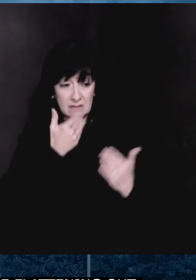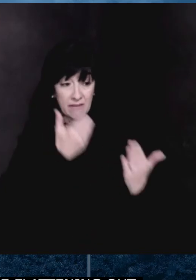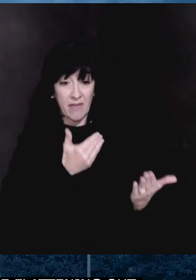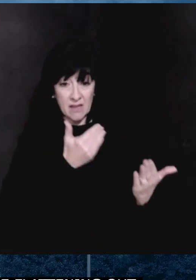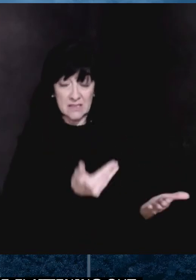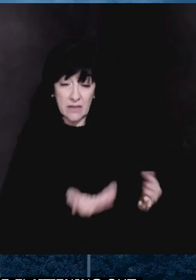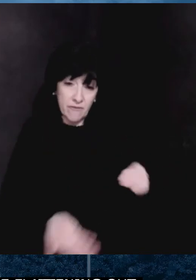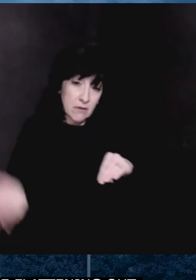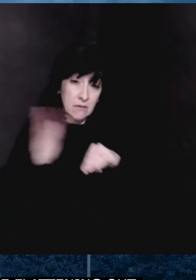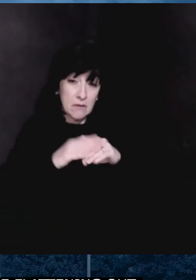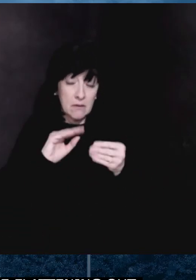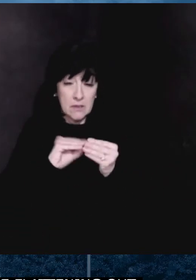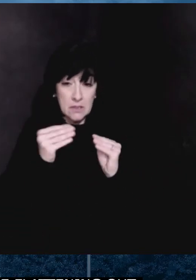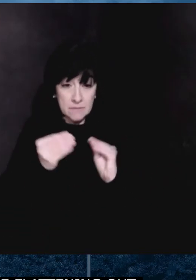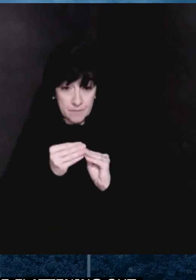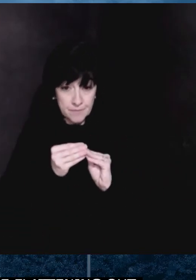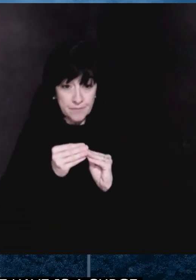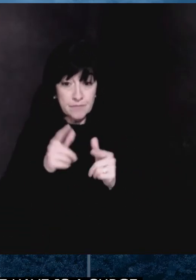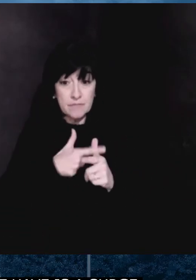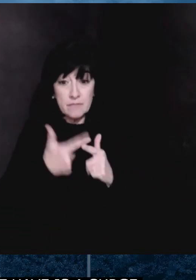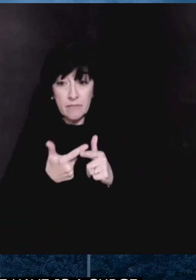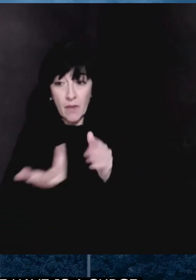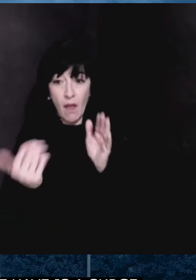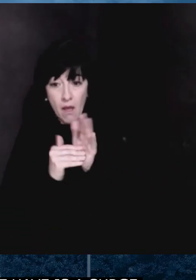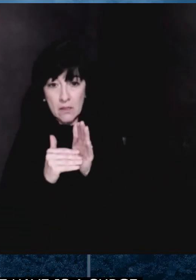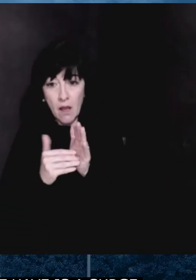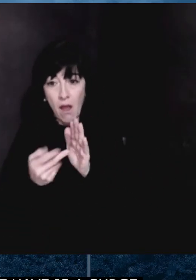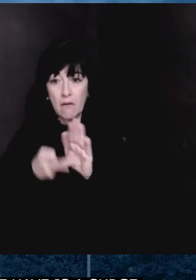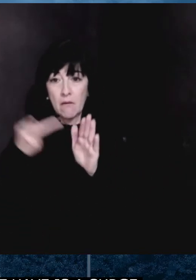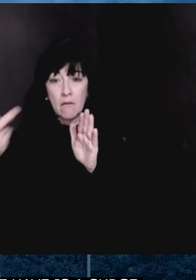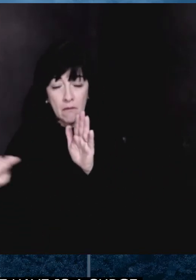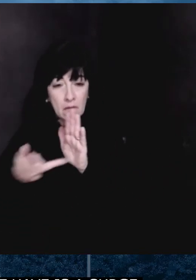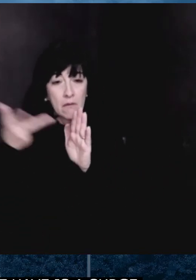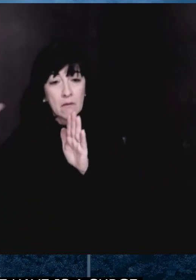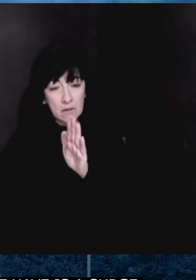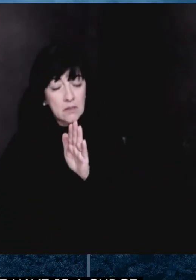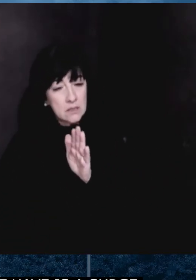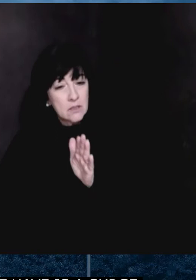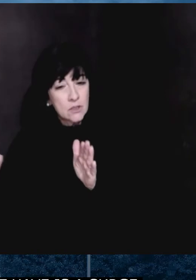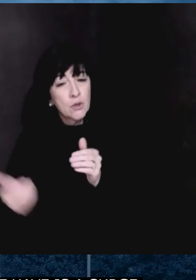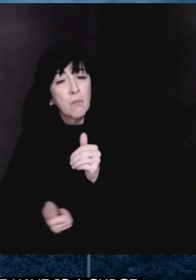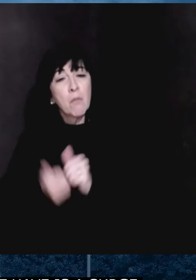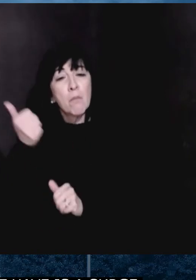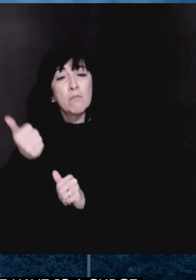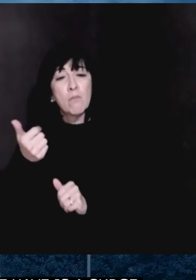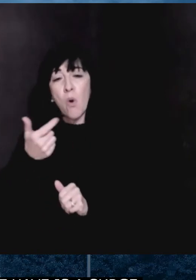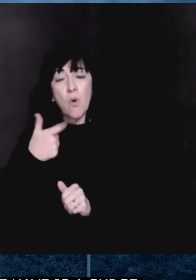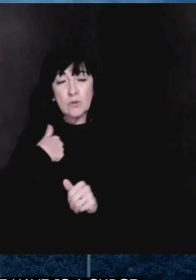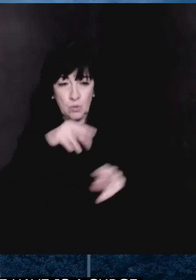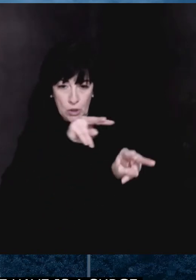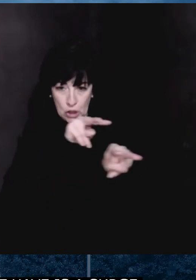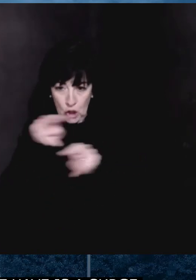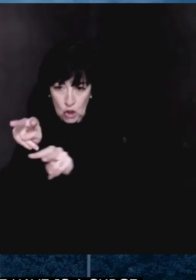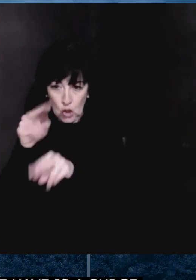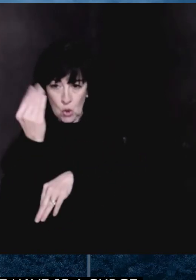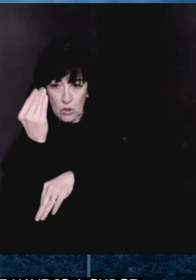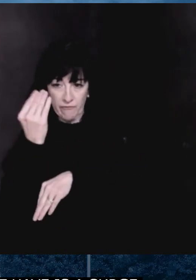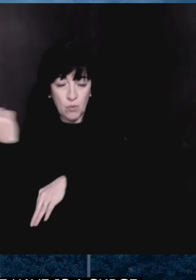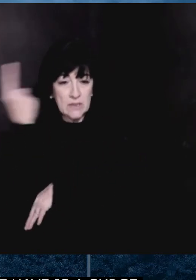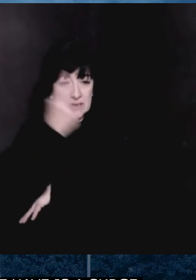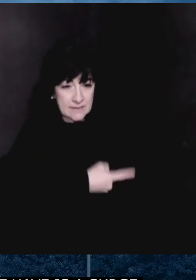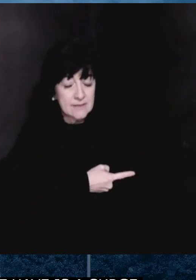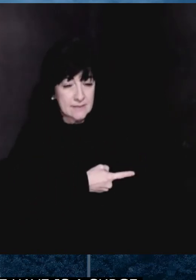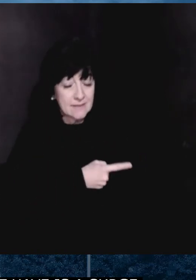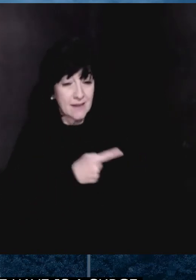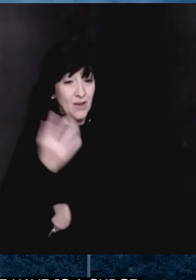it over to Dr. Rattay, but mostly we talk about 14-day intervals. And of course, people becoming sick enough to